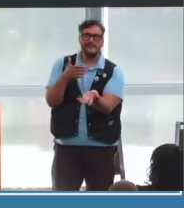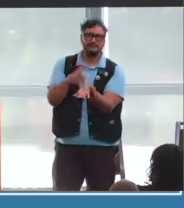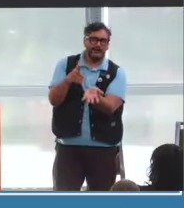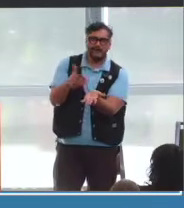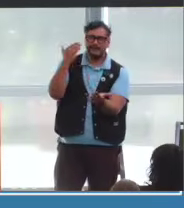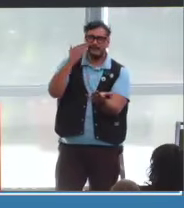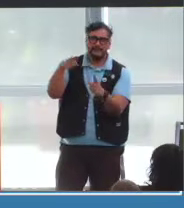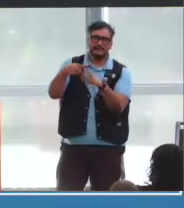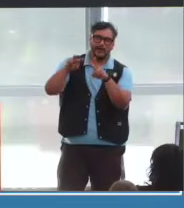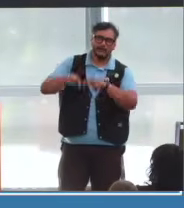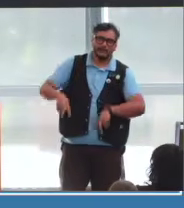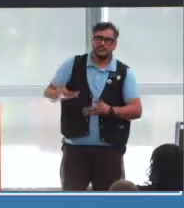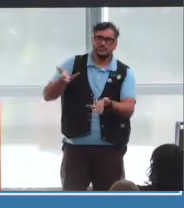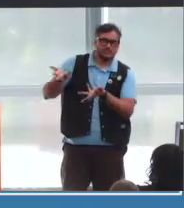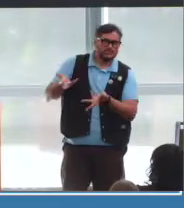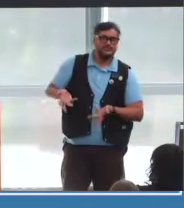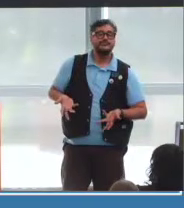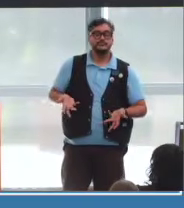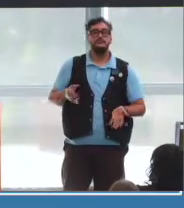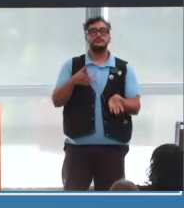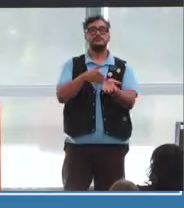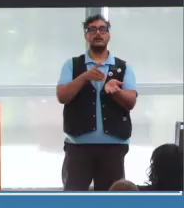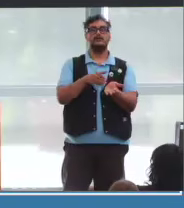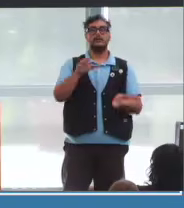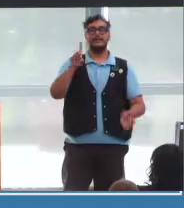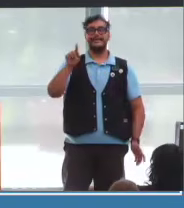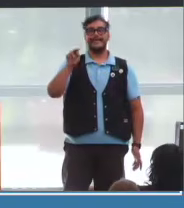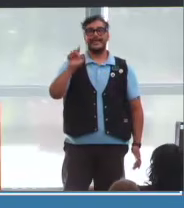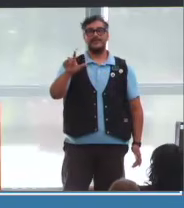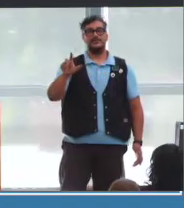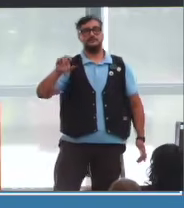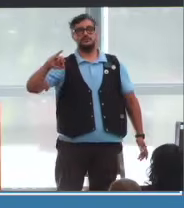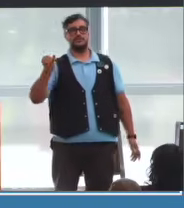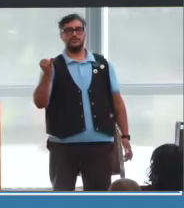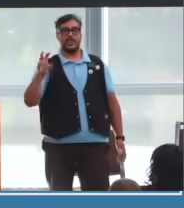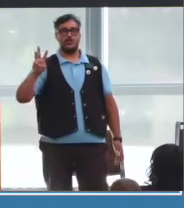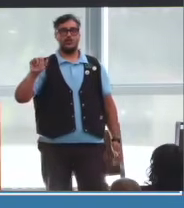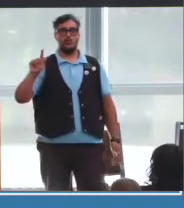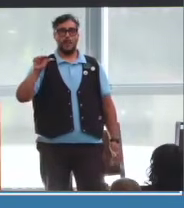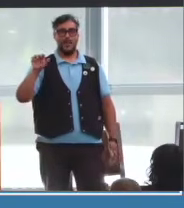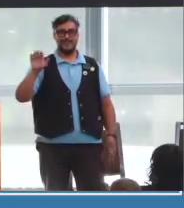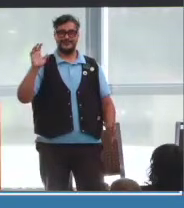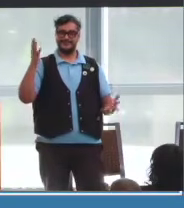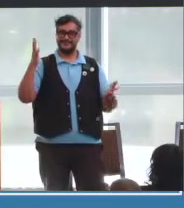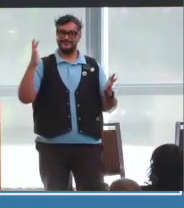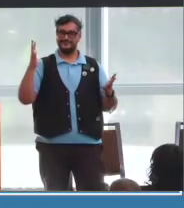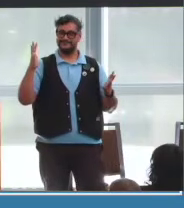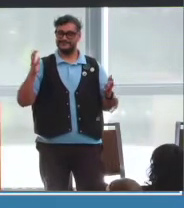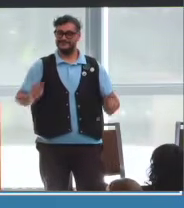knowledge about research, Dr. Daniel J. Wallace.